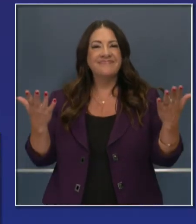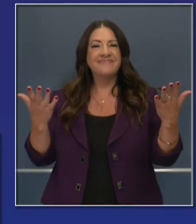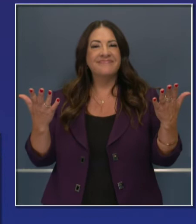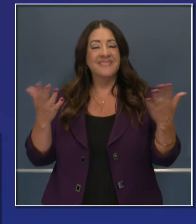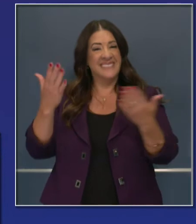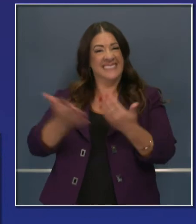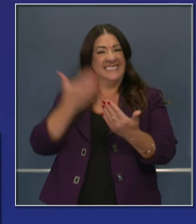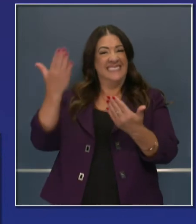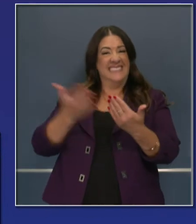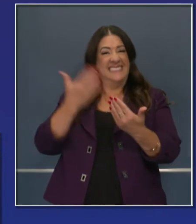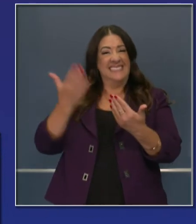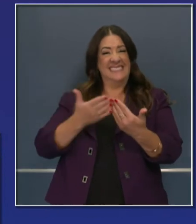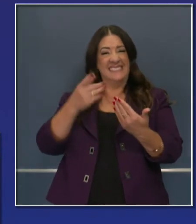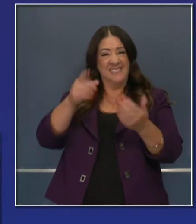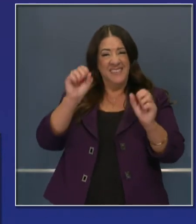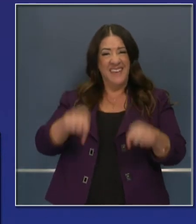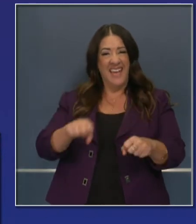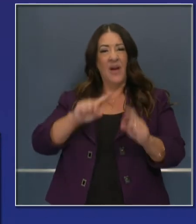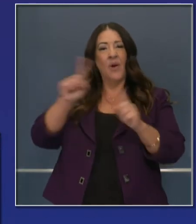And it is that easy. Please go to